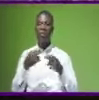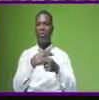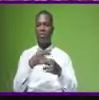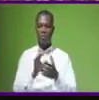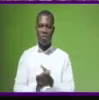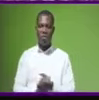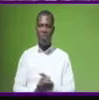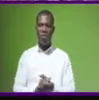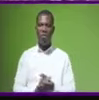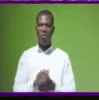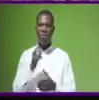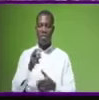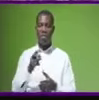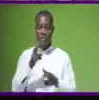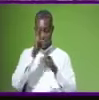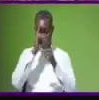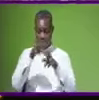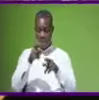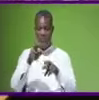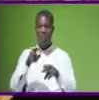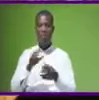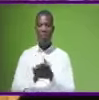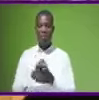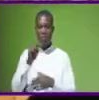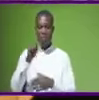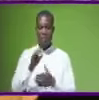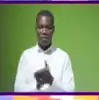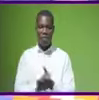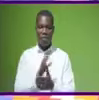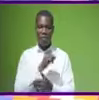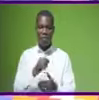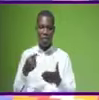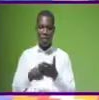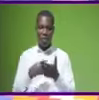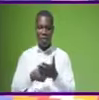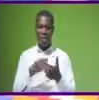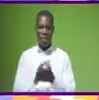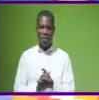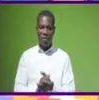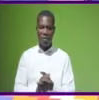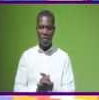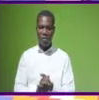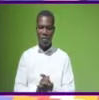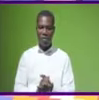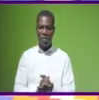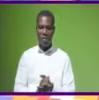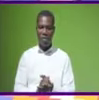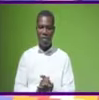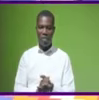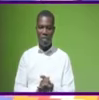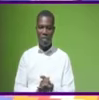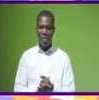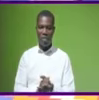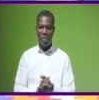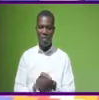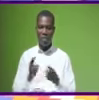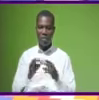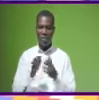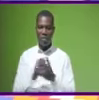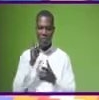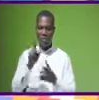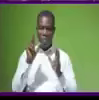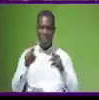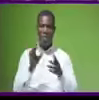akura po fatani dia na sadana sa seso ni papa ku petu